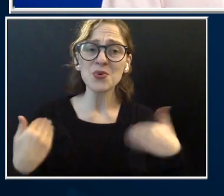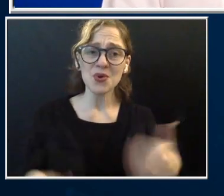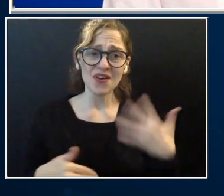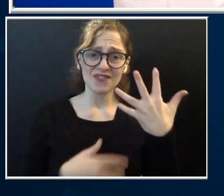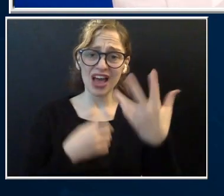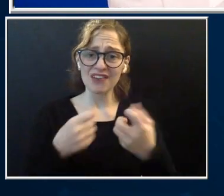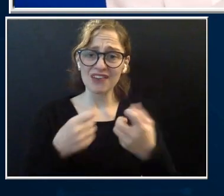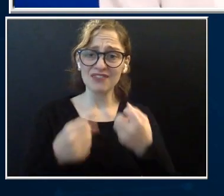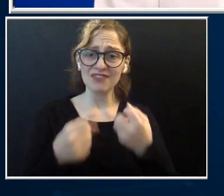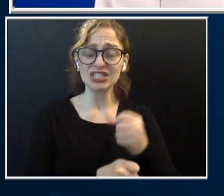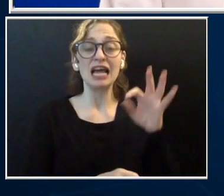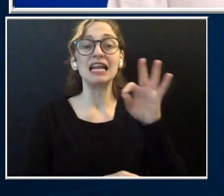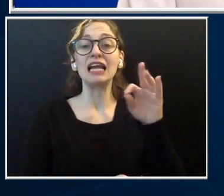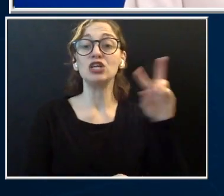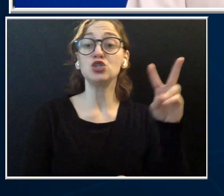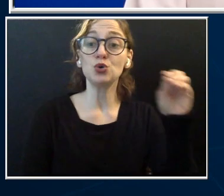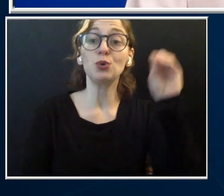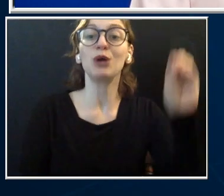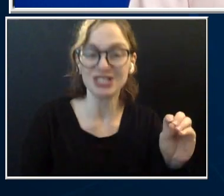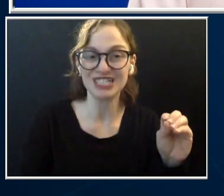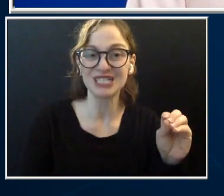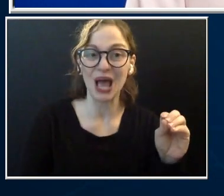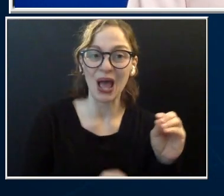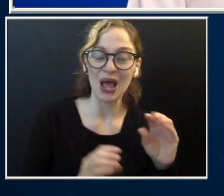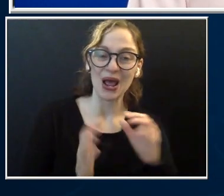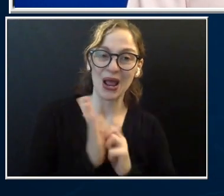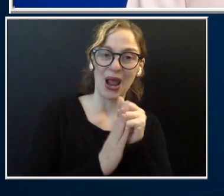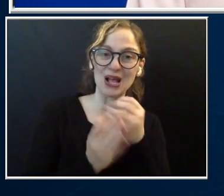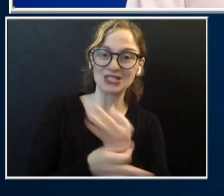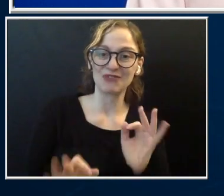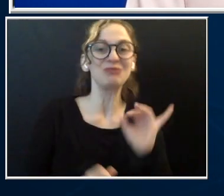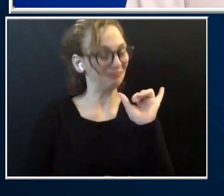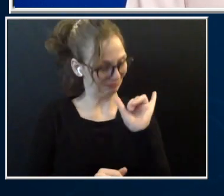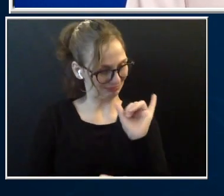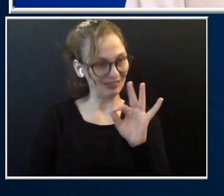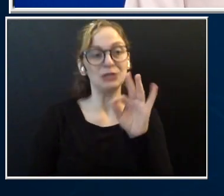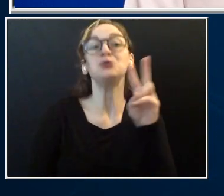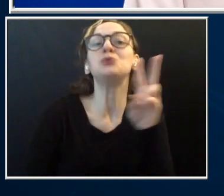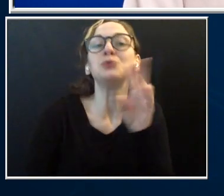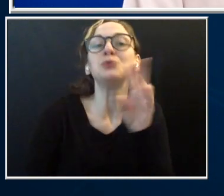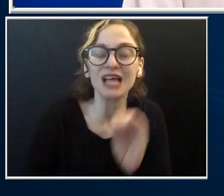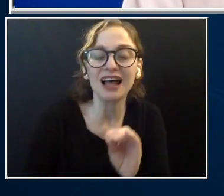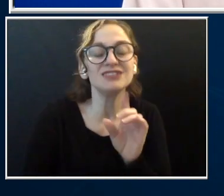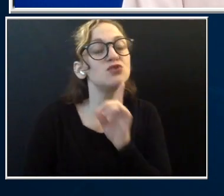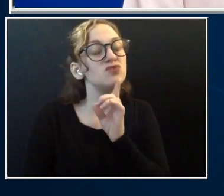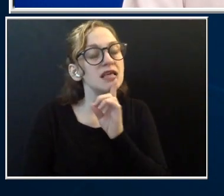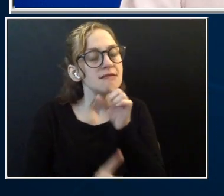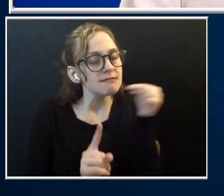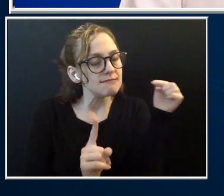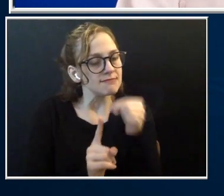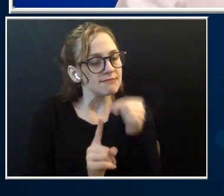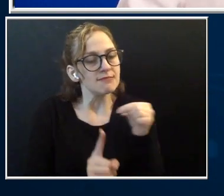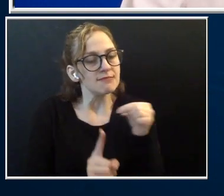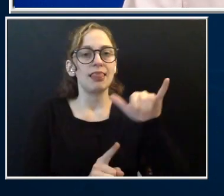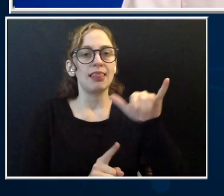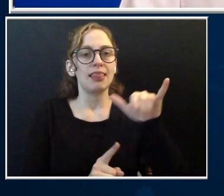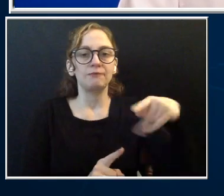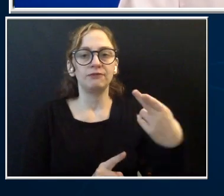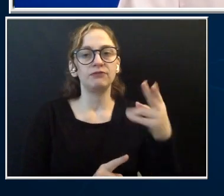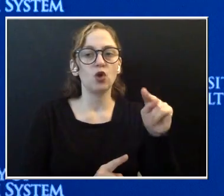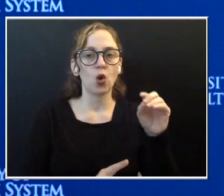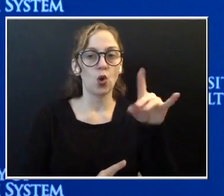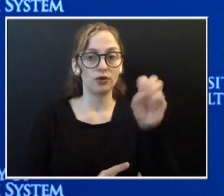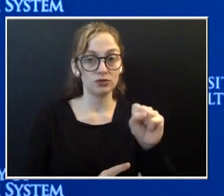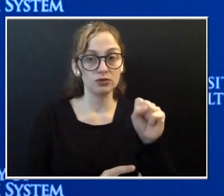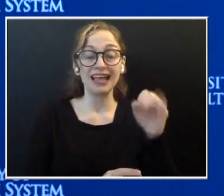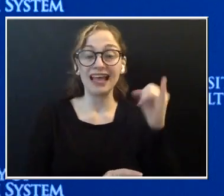Okay, well, let's give her a darn percent. And so, so really it's all about that lymph node. If it's clear, you're clear. Is that the answer? It's the answer. The